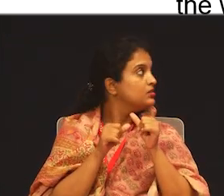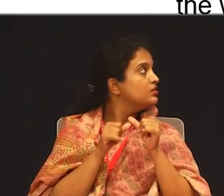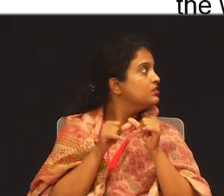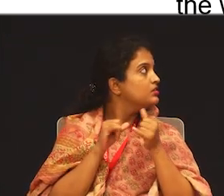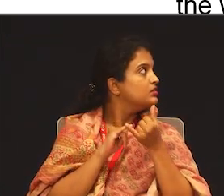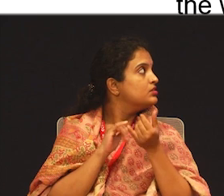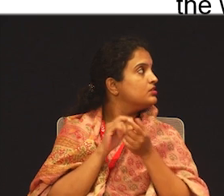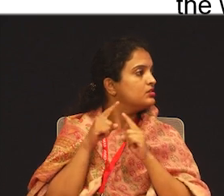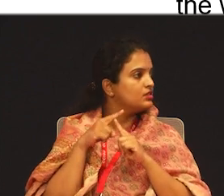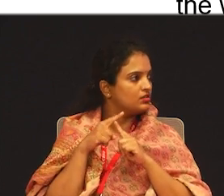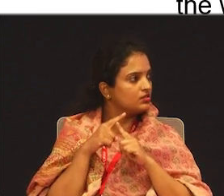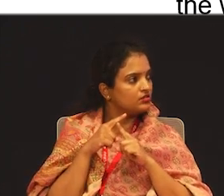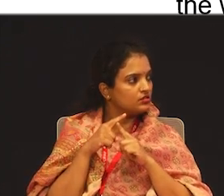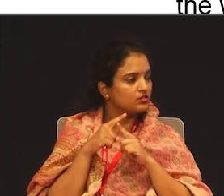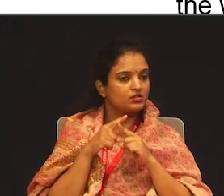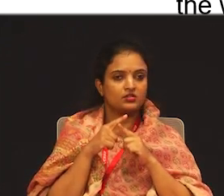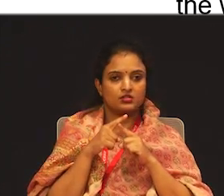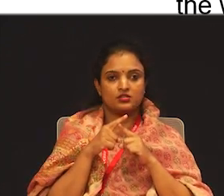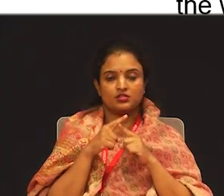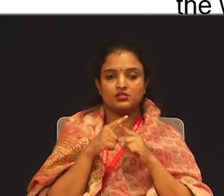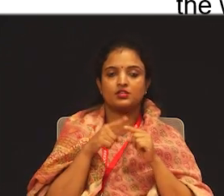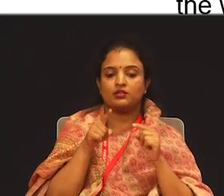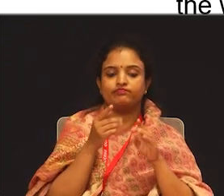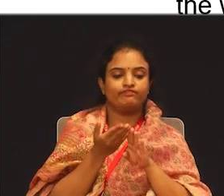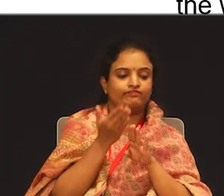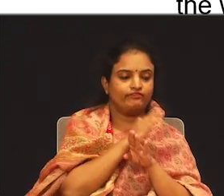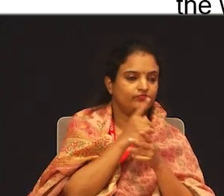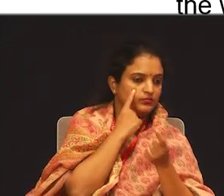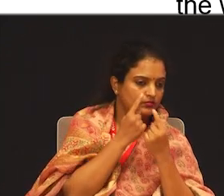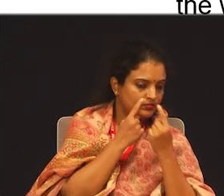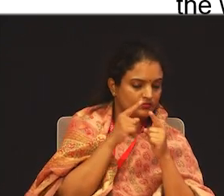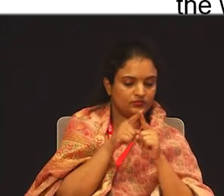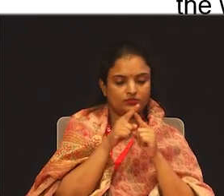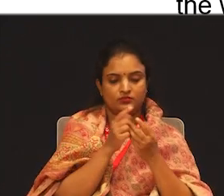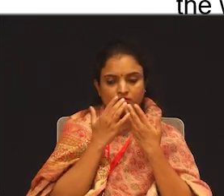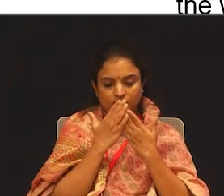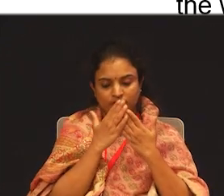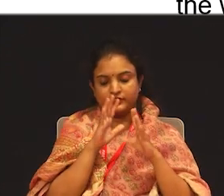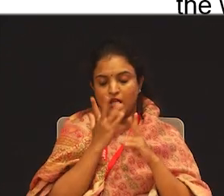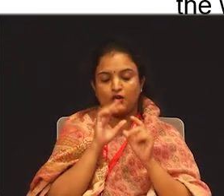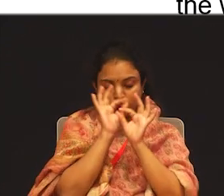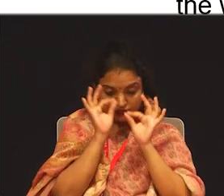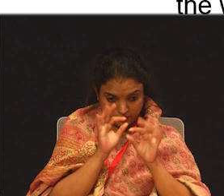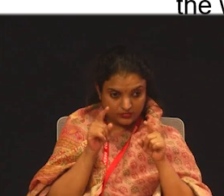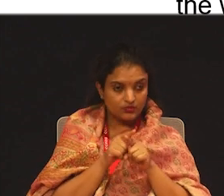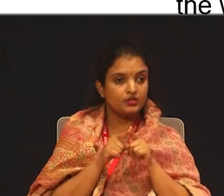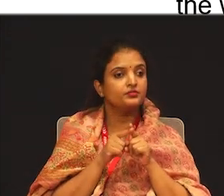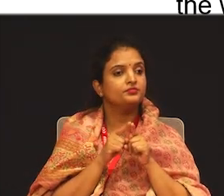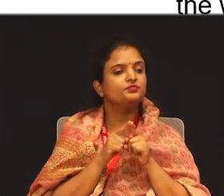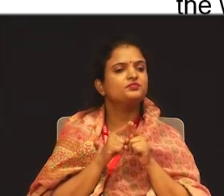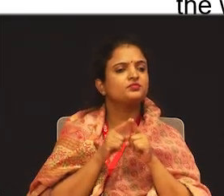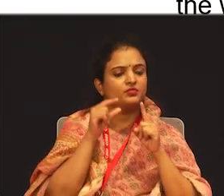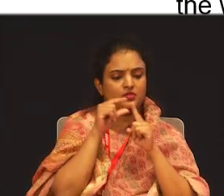Pre-assessment holistic screening tool at the school level. So what is